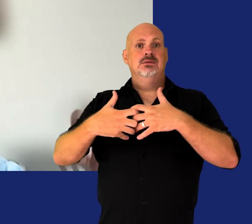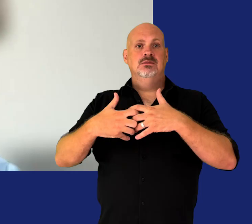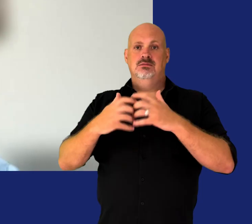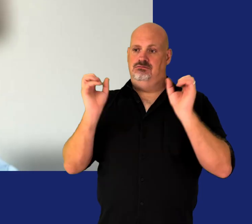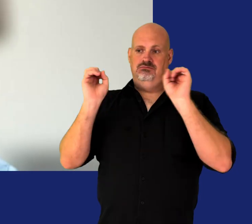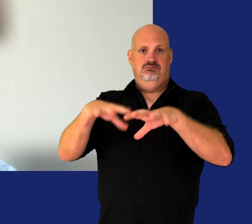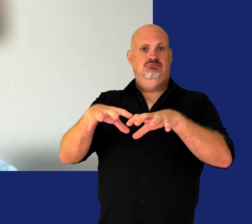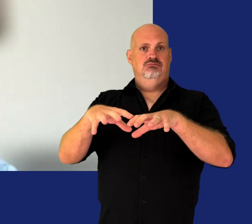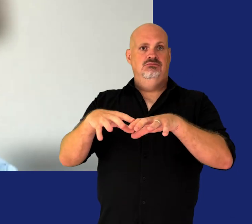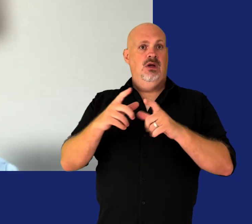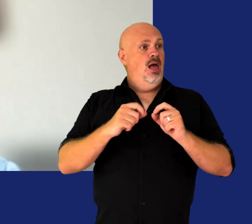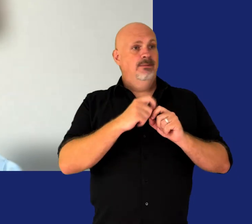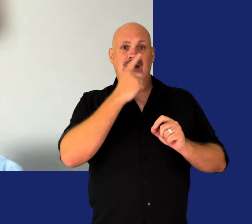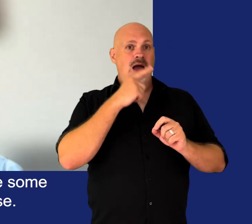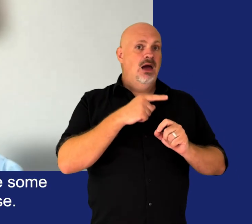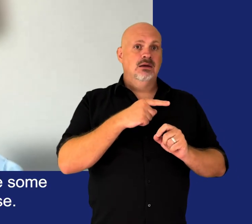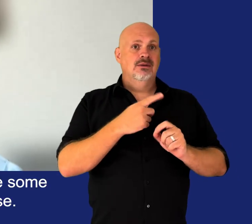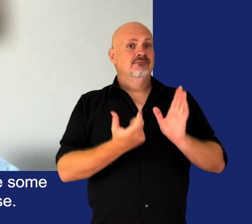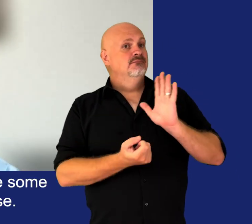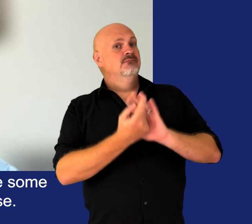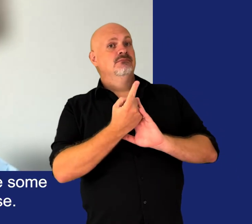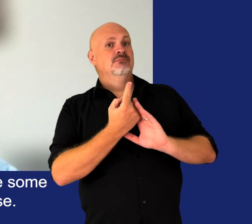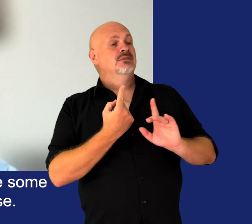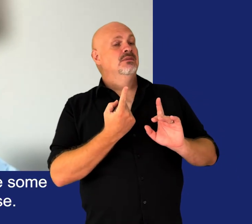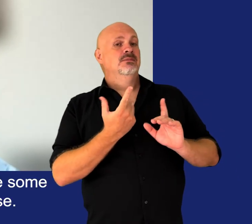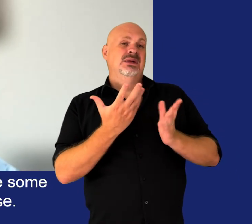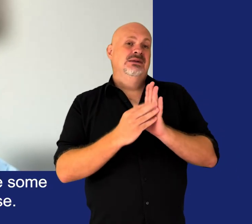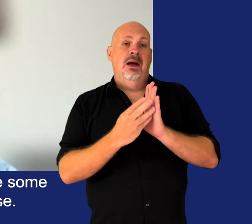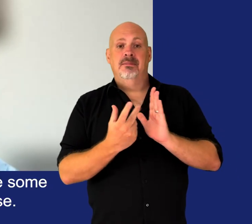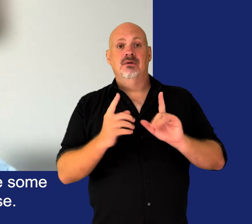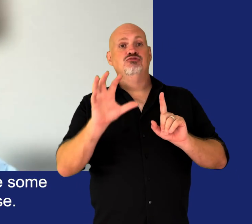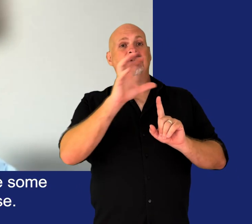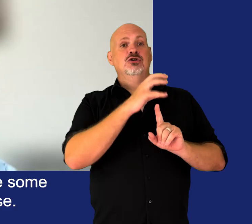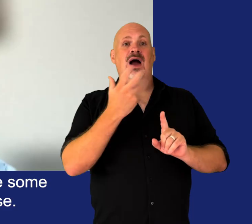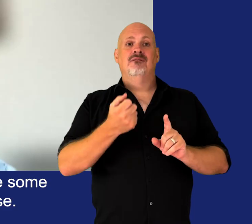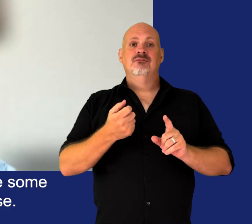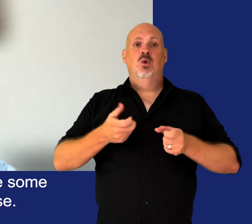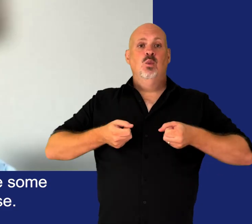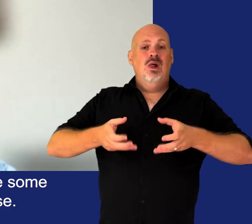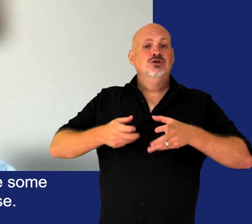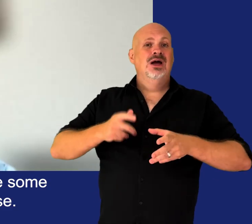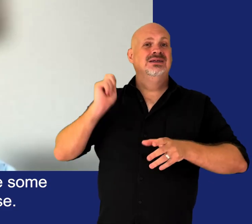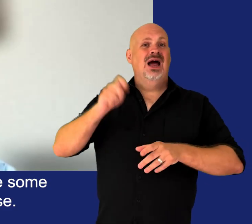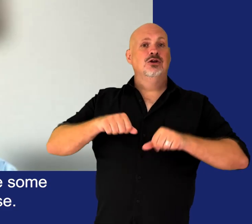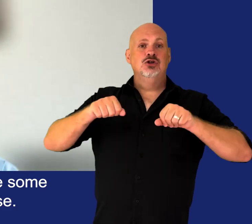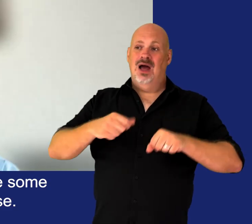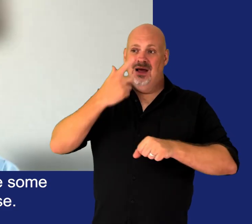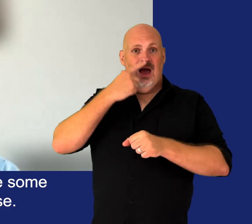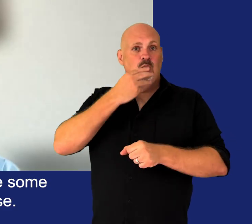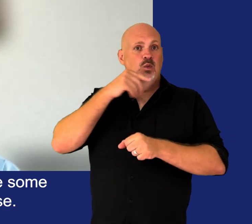that clubs could tap into. So, for example, each region would have some wheelchair tennis